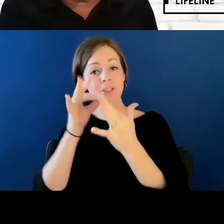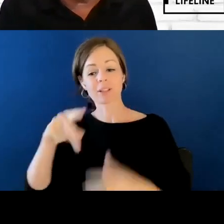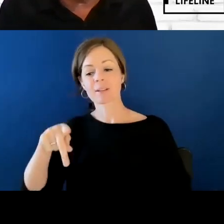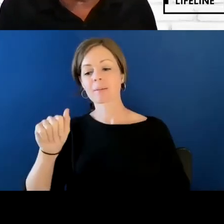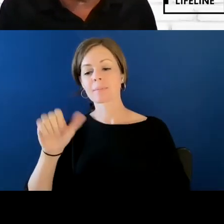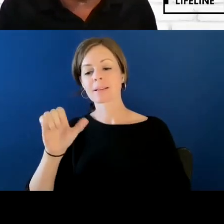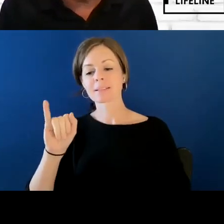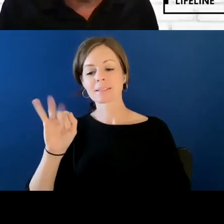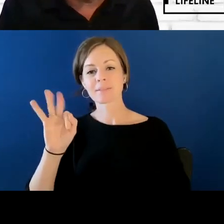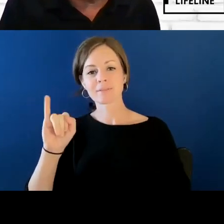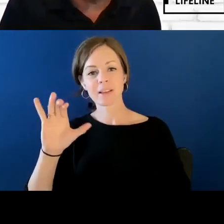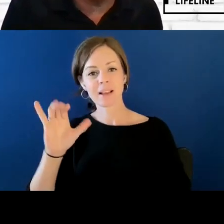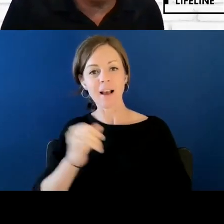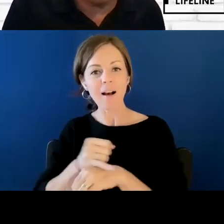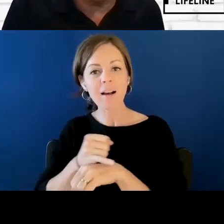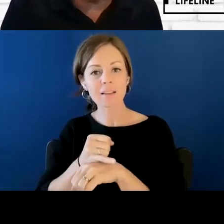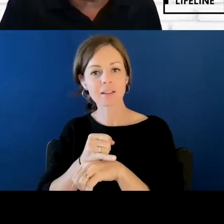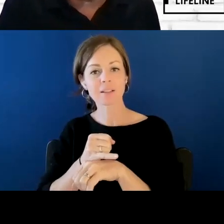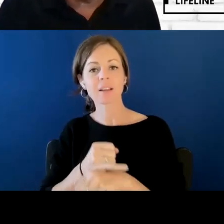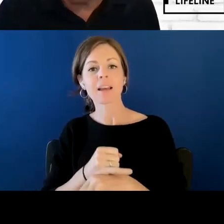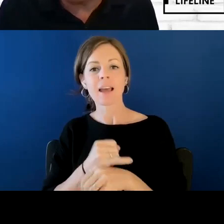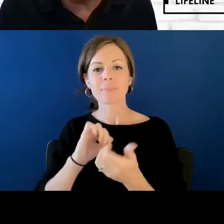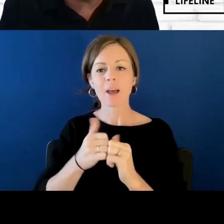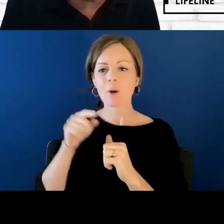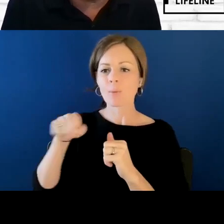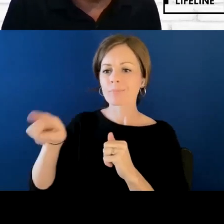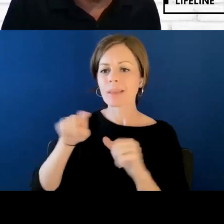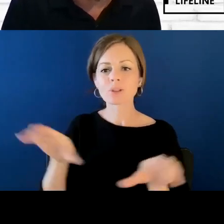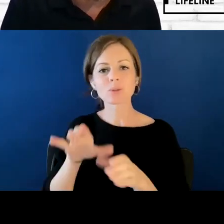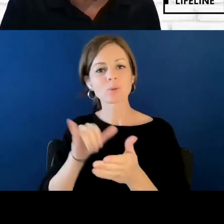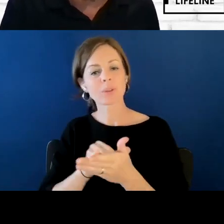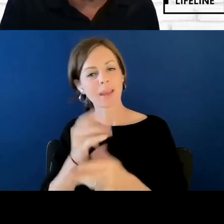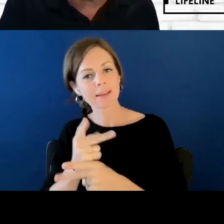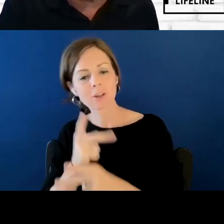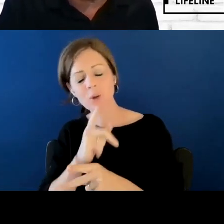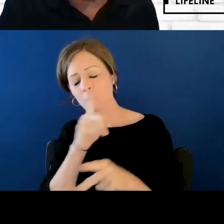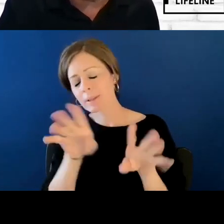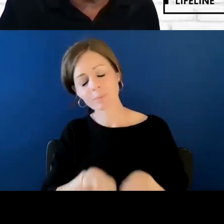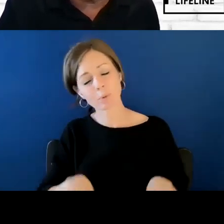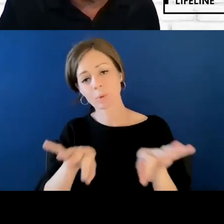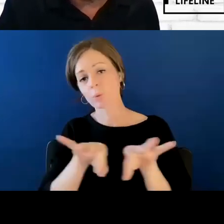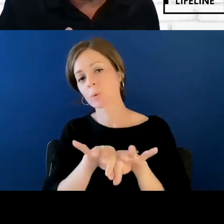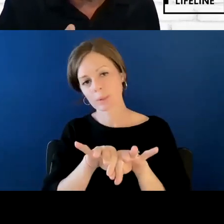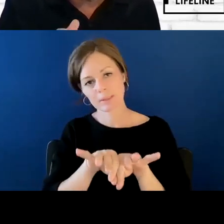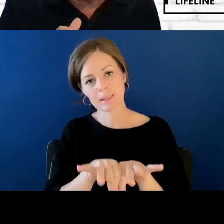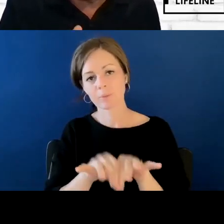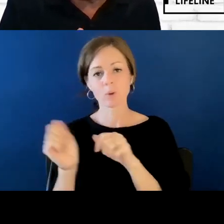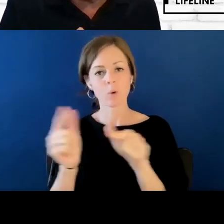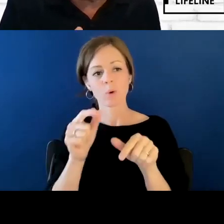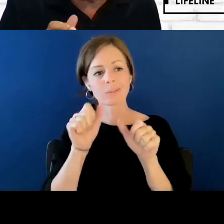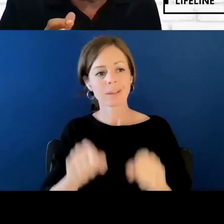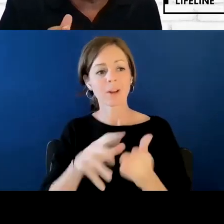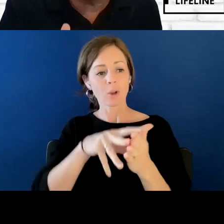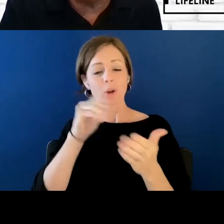Island aspects of the delivery of care. They are such vitally important, and this is something we can all learn in terms of how